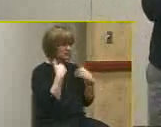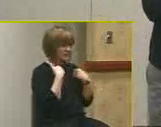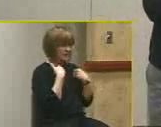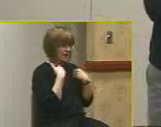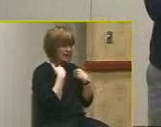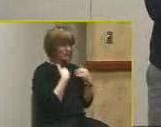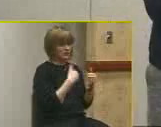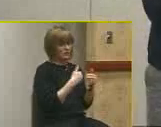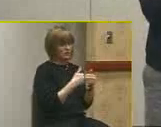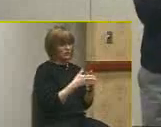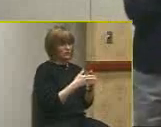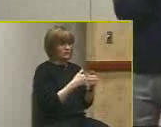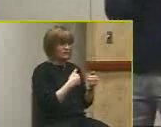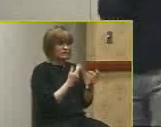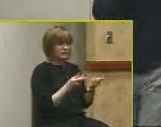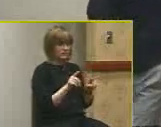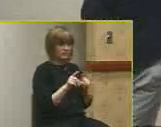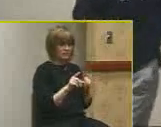antecedents?